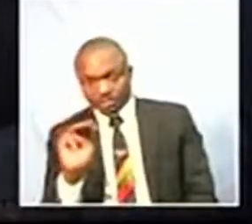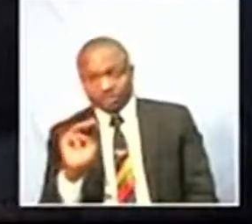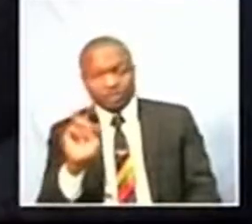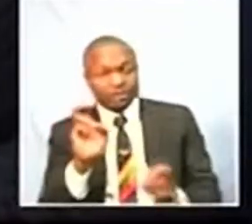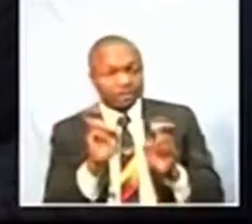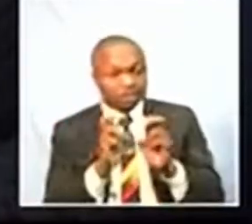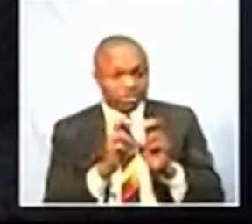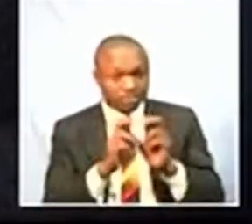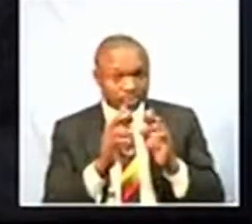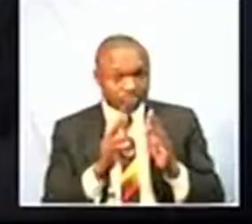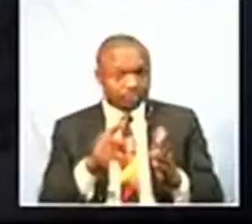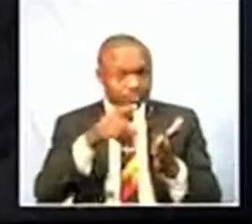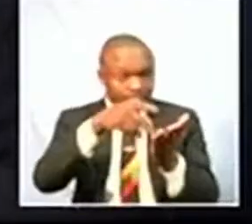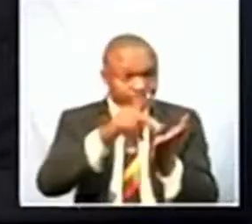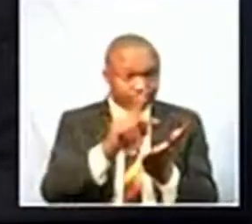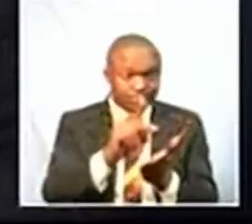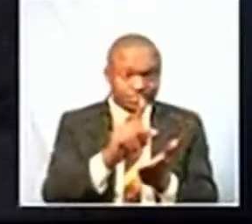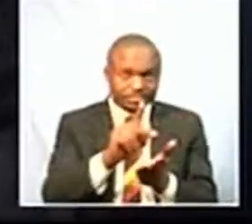was paid.